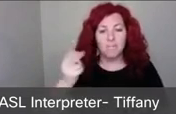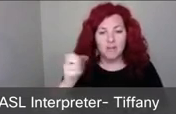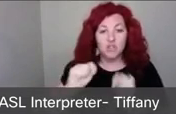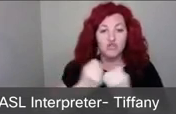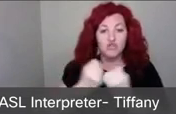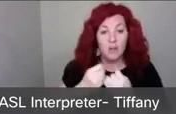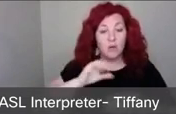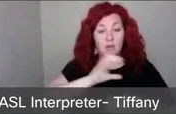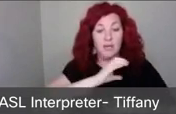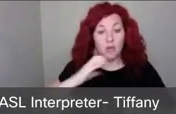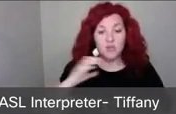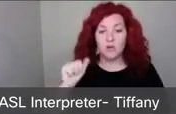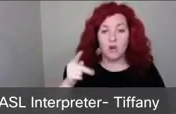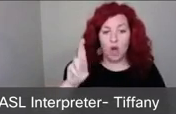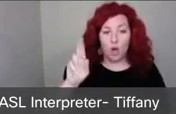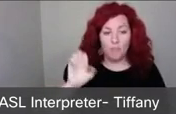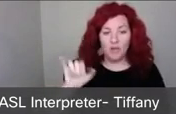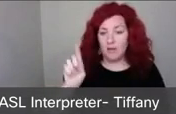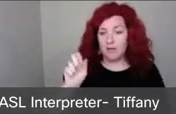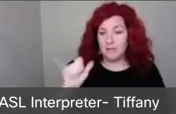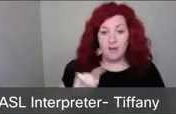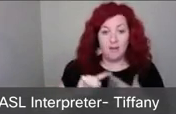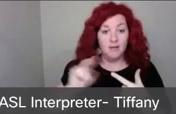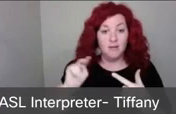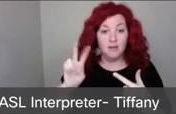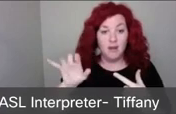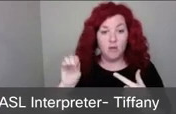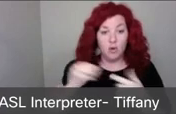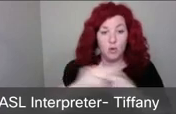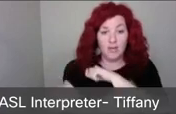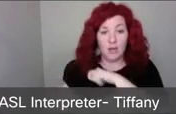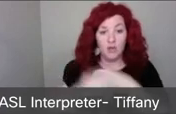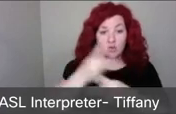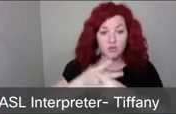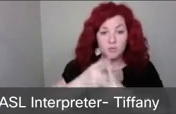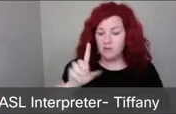Ade, and then Navajo County Supervisor Daphne Whitesinger,